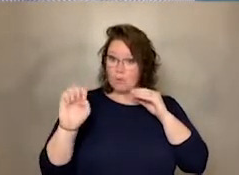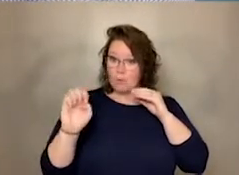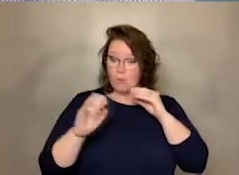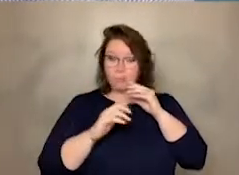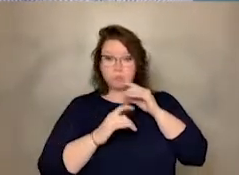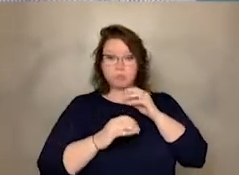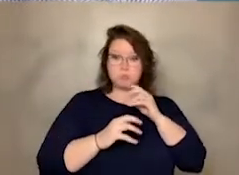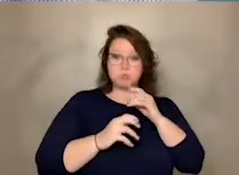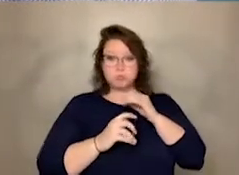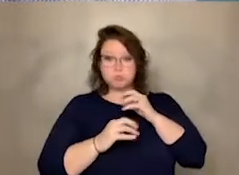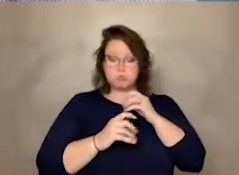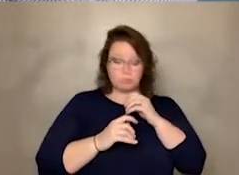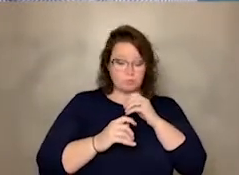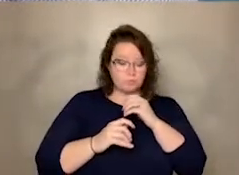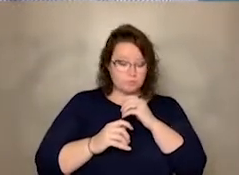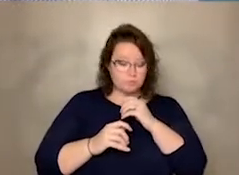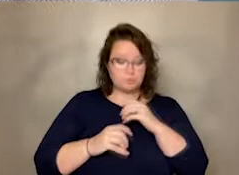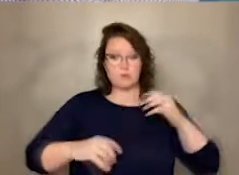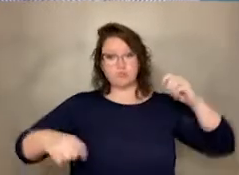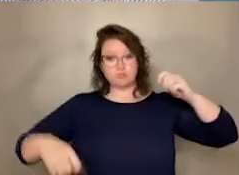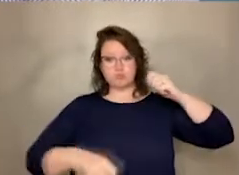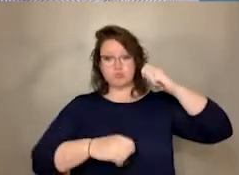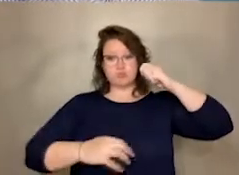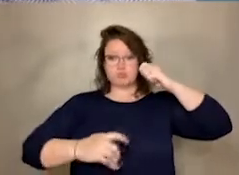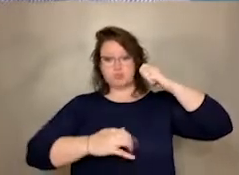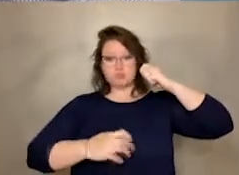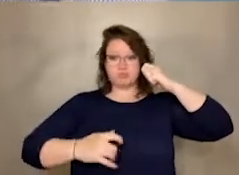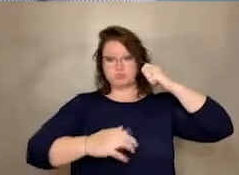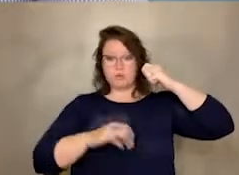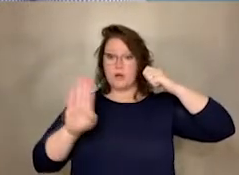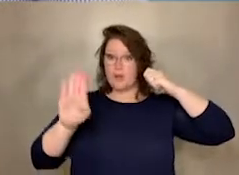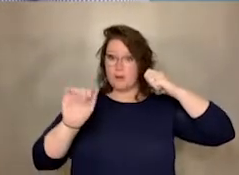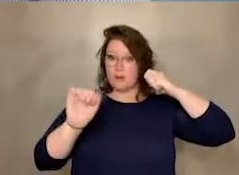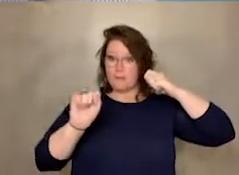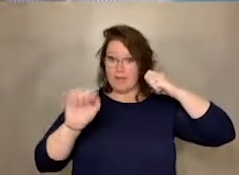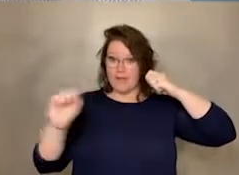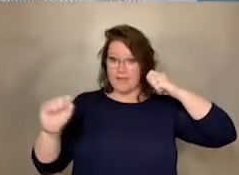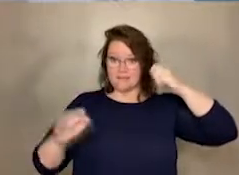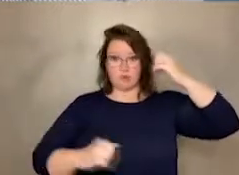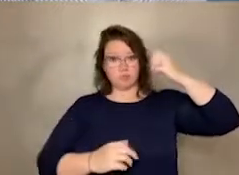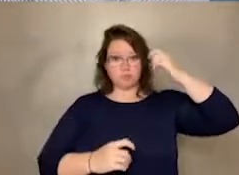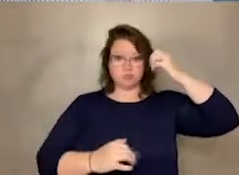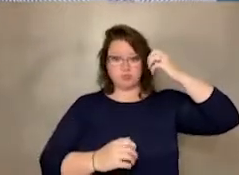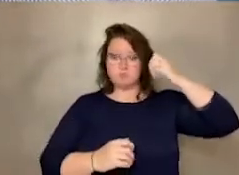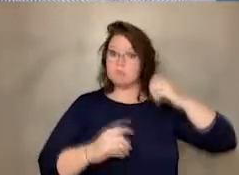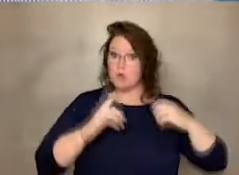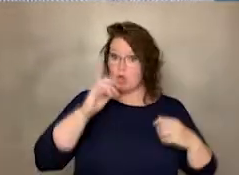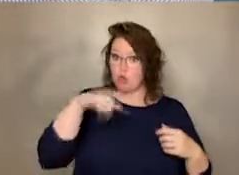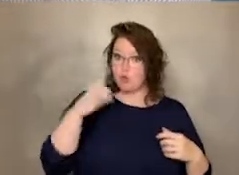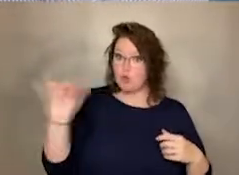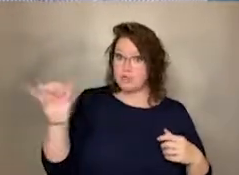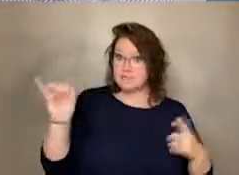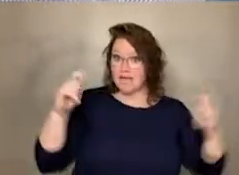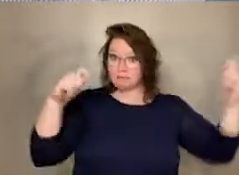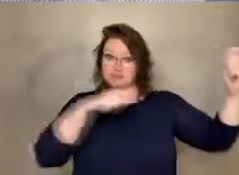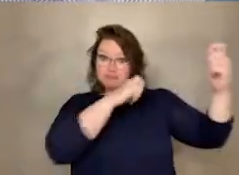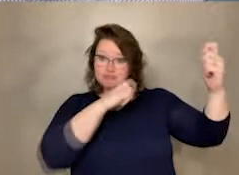a bass. This instrument looks a lot like that one. And a